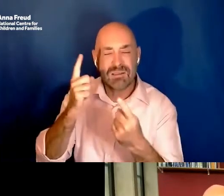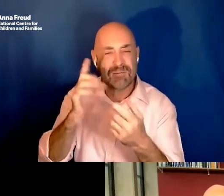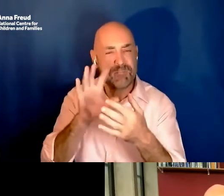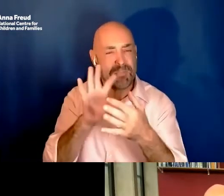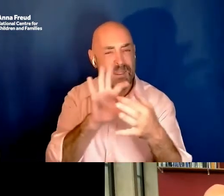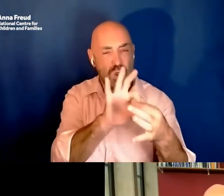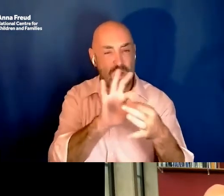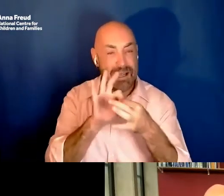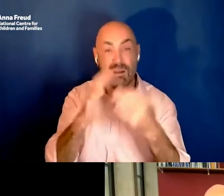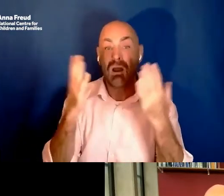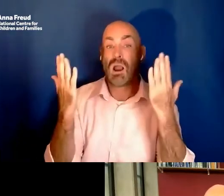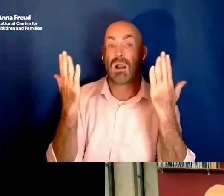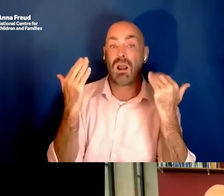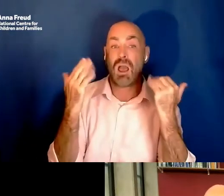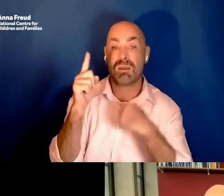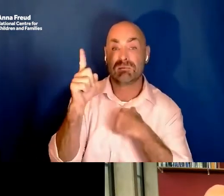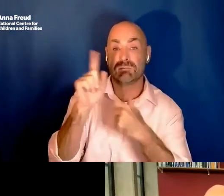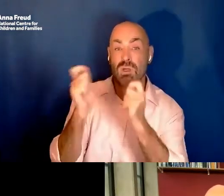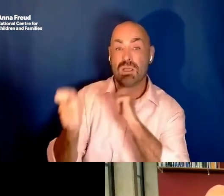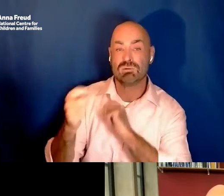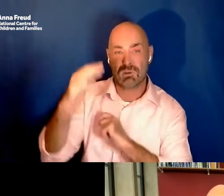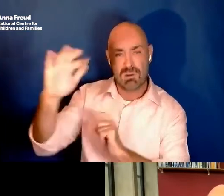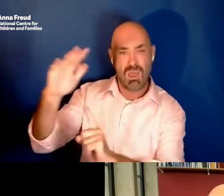between climate change and mental health.